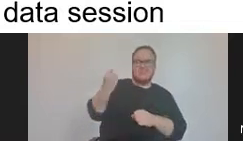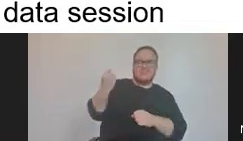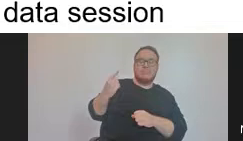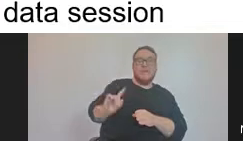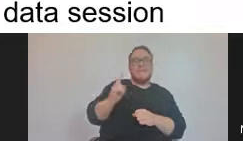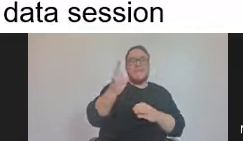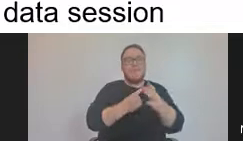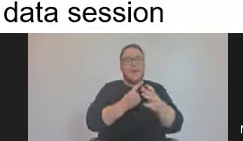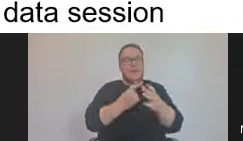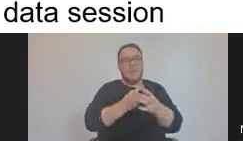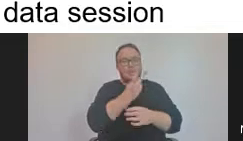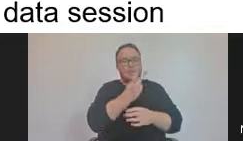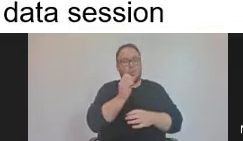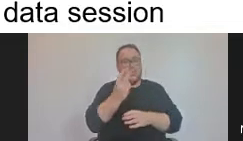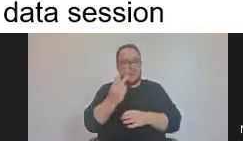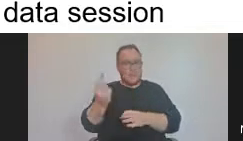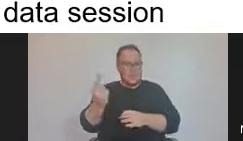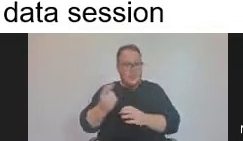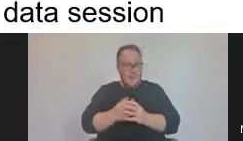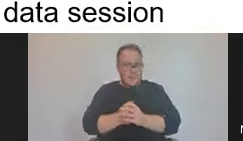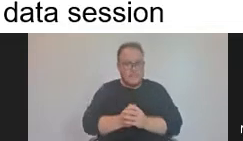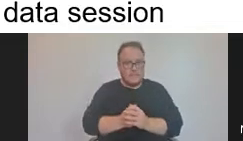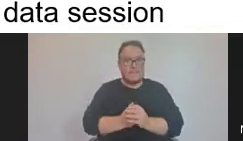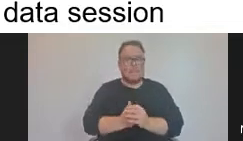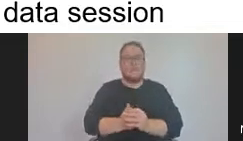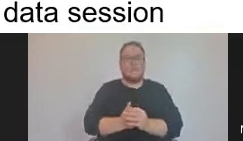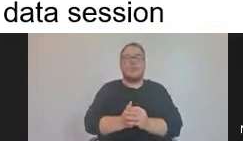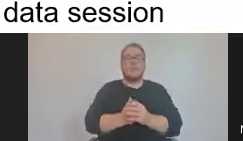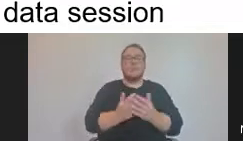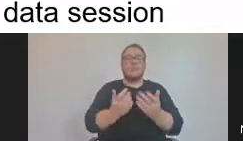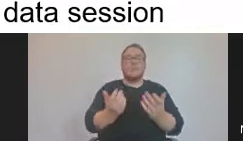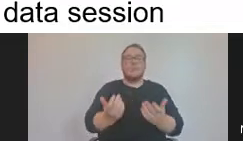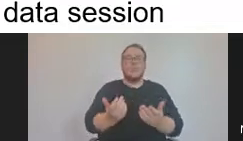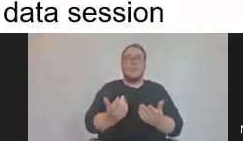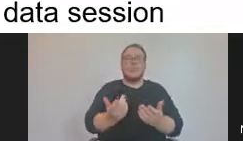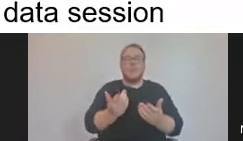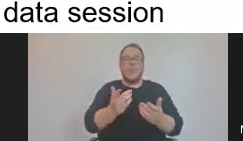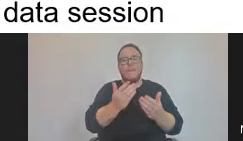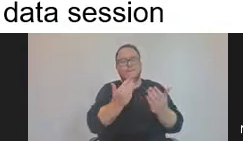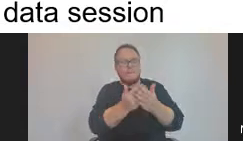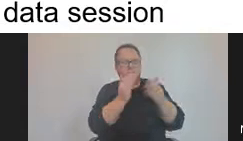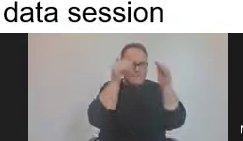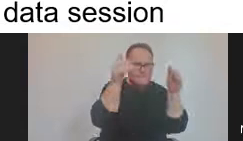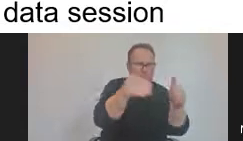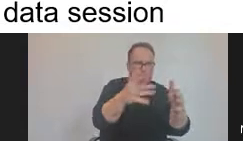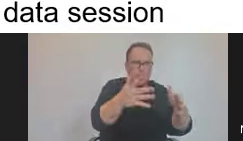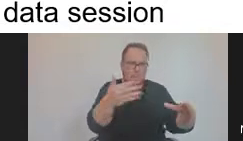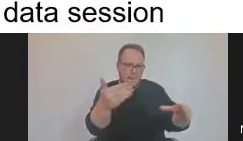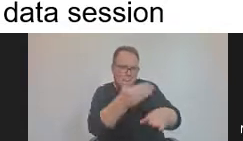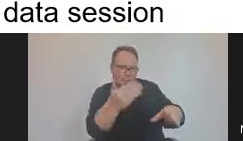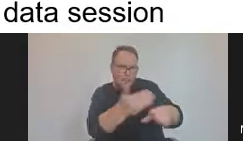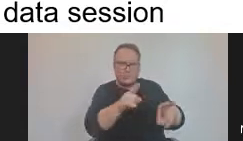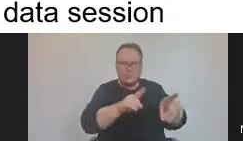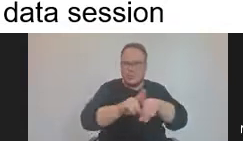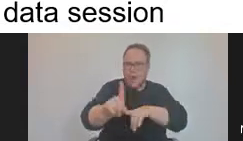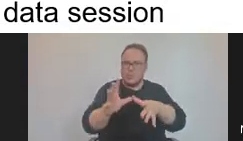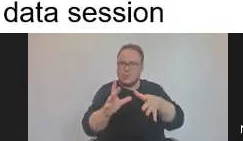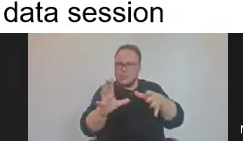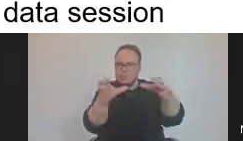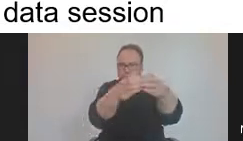greater focus on working together to manage resources, performance and quality to change the way health and care